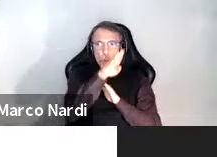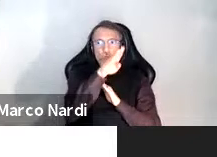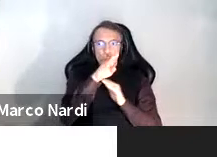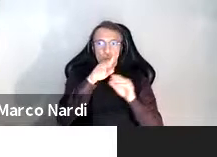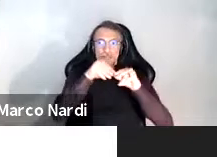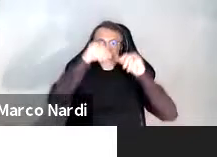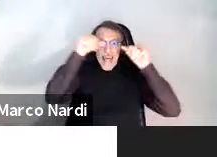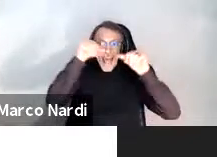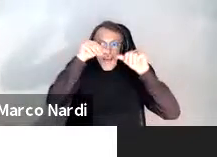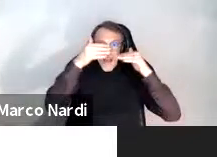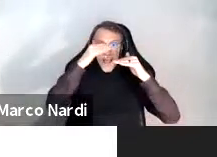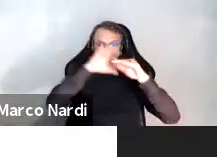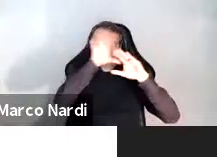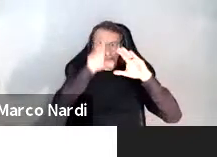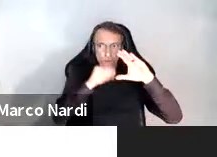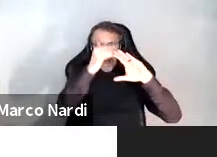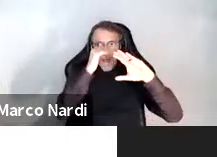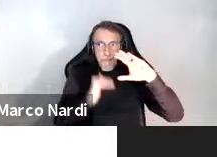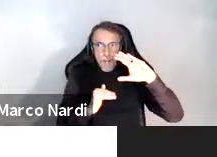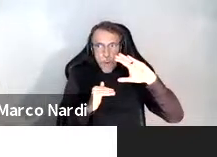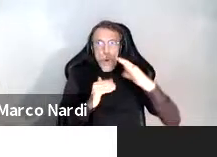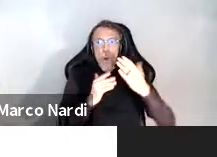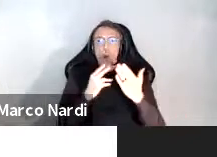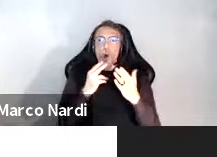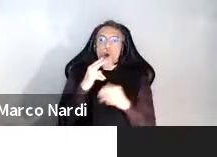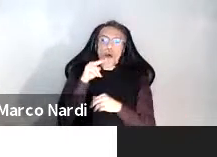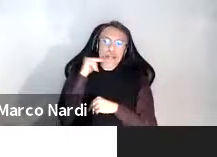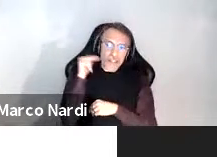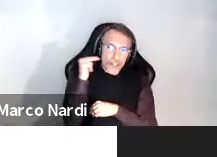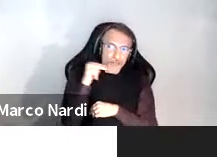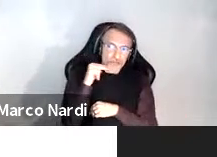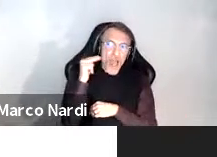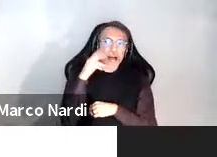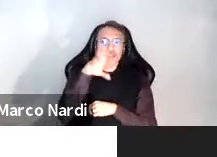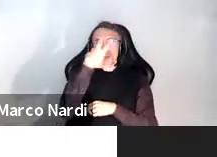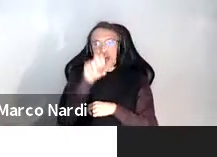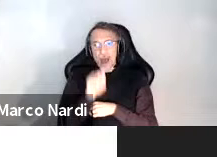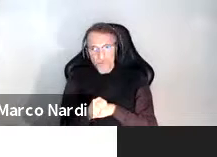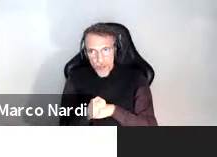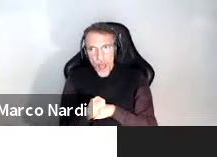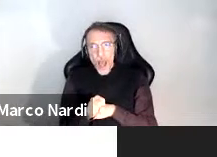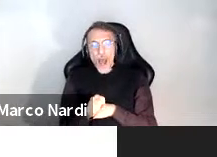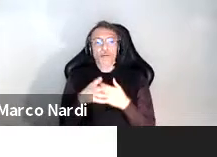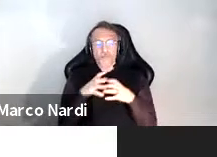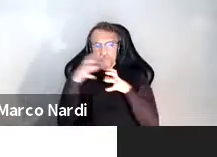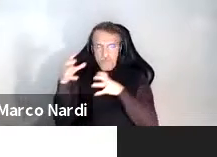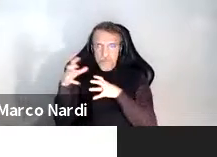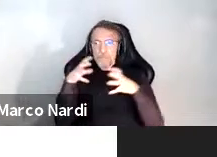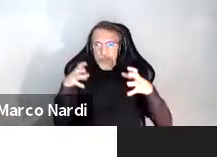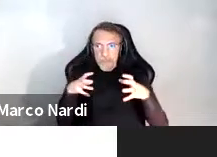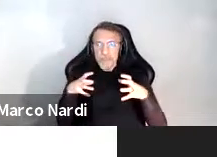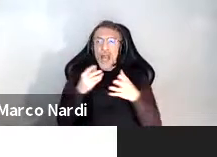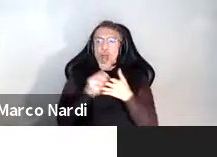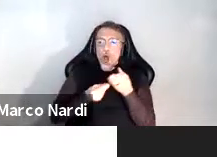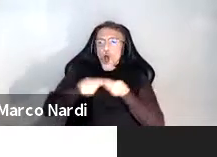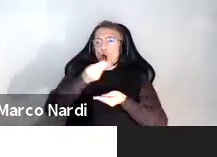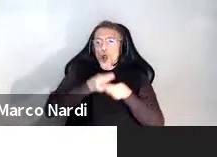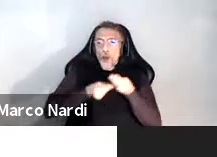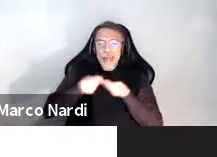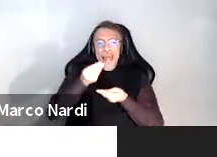countries, particularly the bigger ones, Nigeria and South Africa, the economies tend to